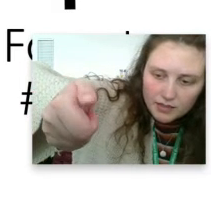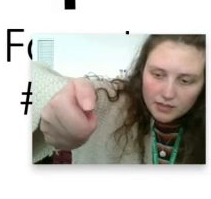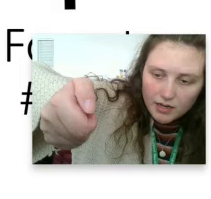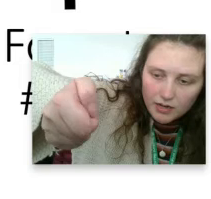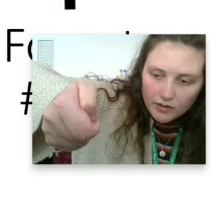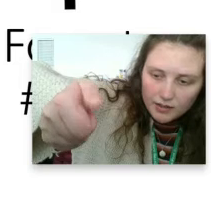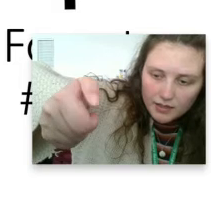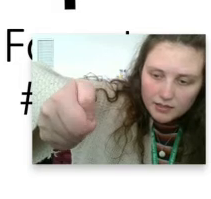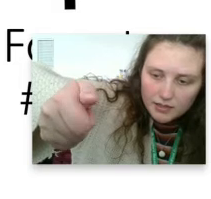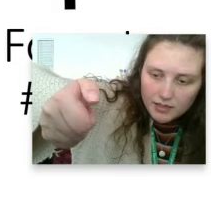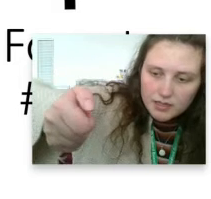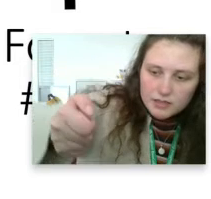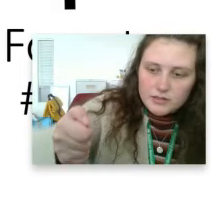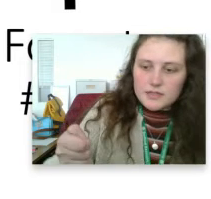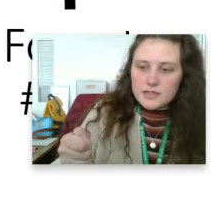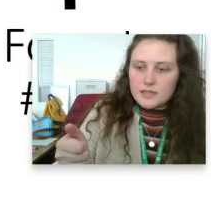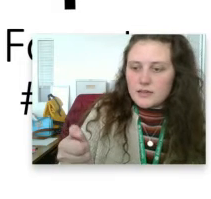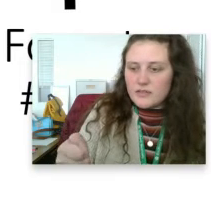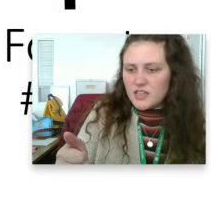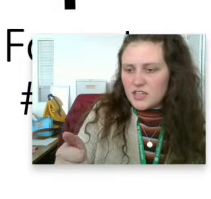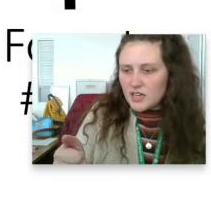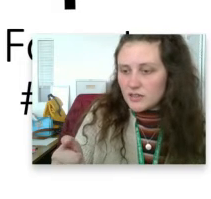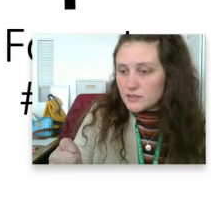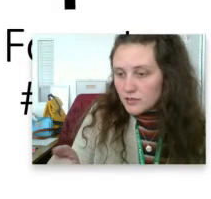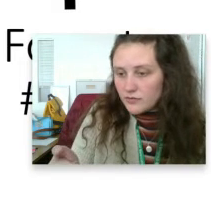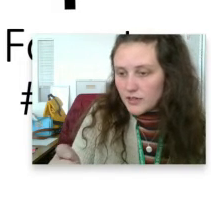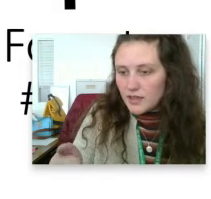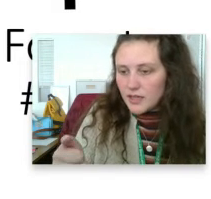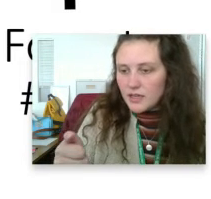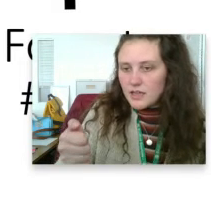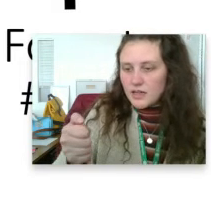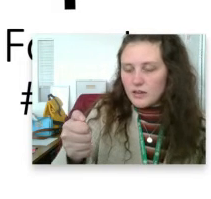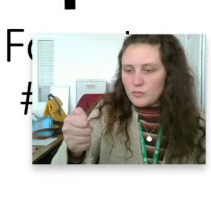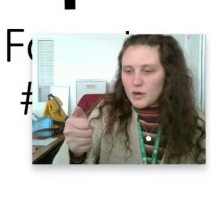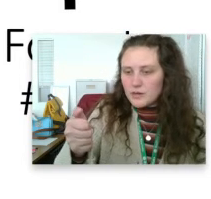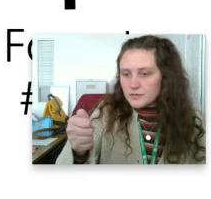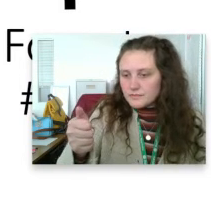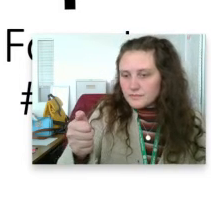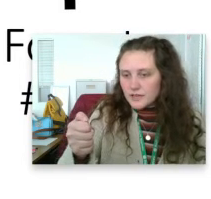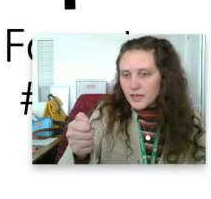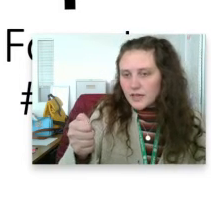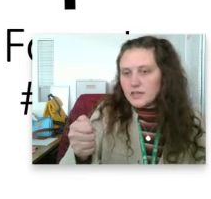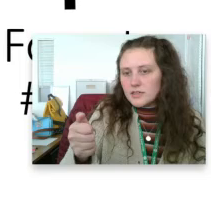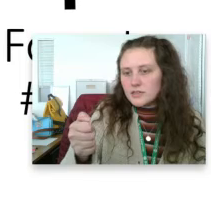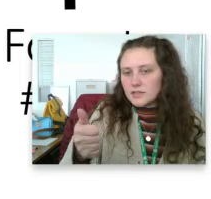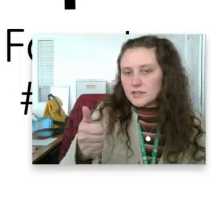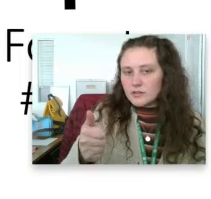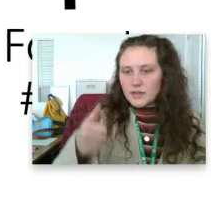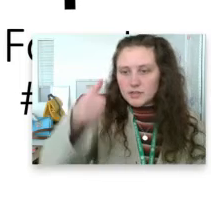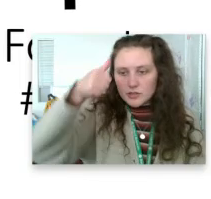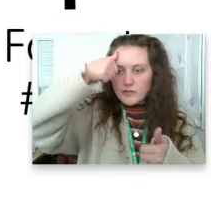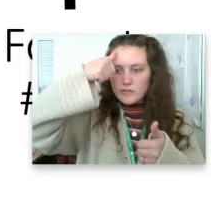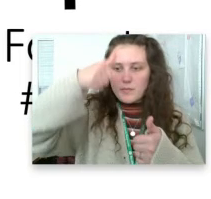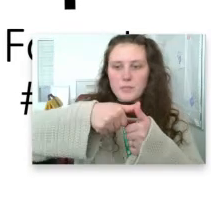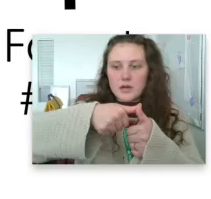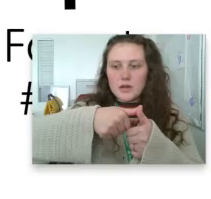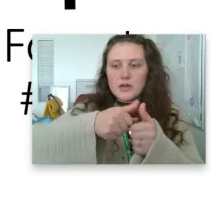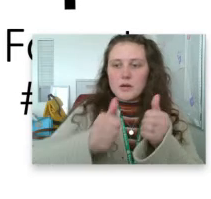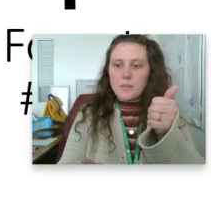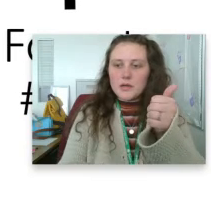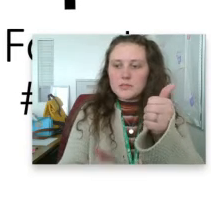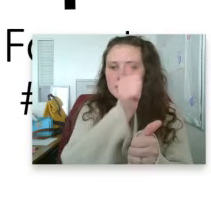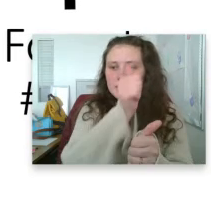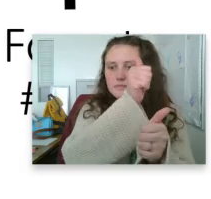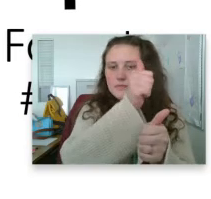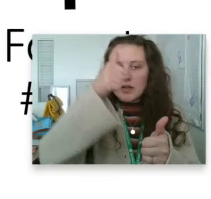I'll give you guys an angle like this. So I said, think of it like, it kind of looks like you're flicking like a little marble, okay? So that's a little bit. So you have